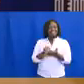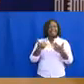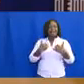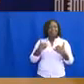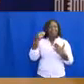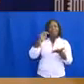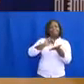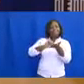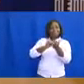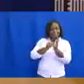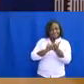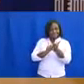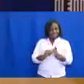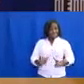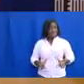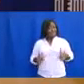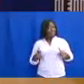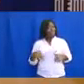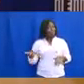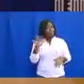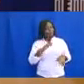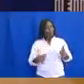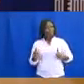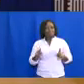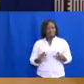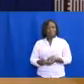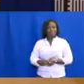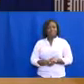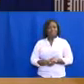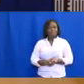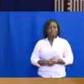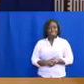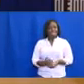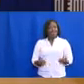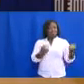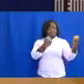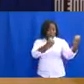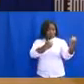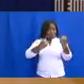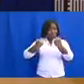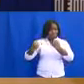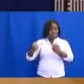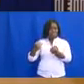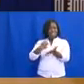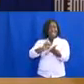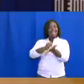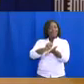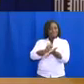impact on the lives of all of our people, where a strong and vibrant economy